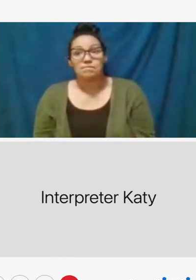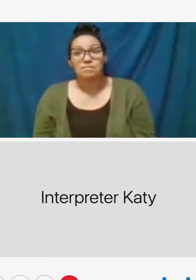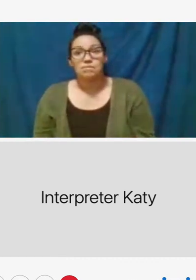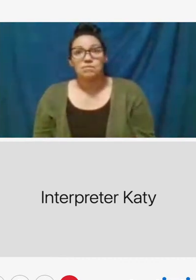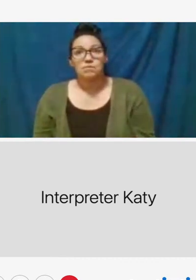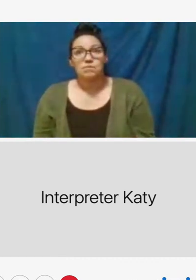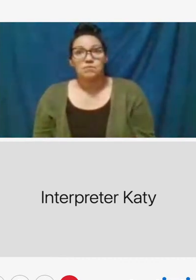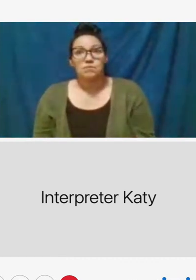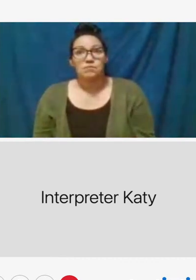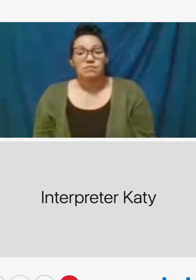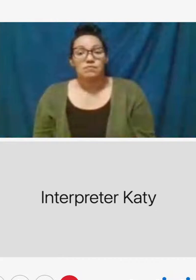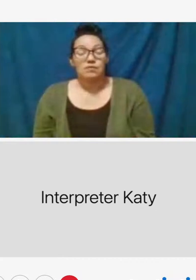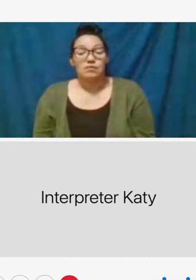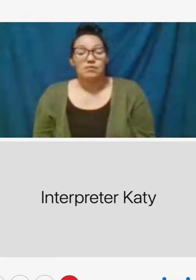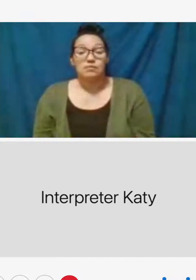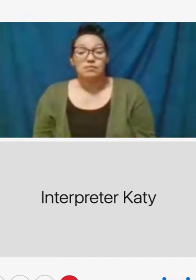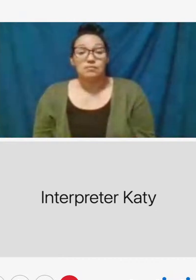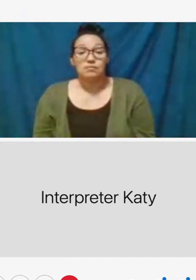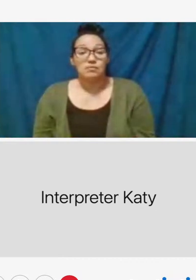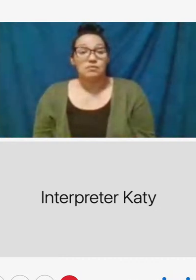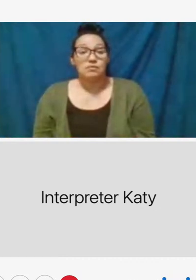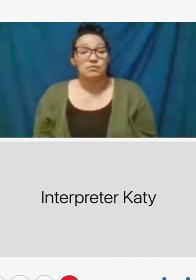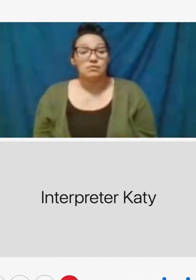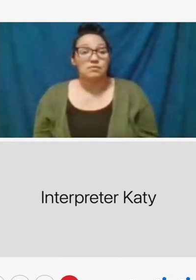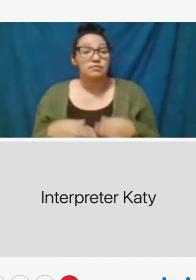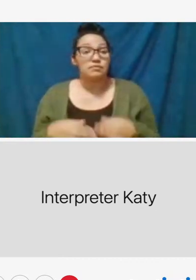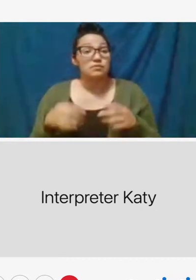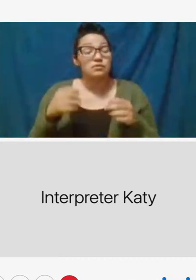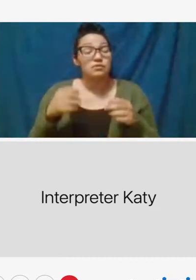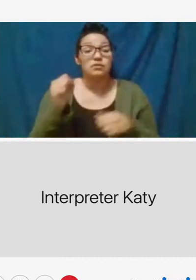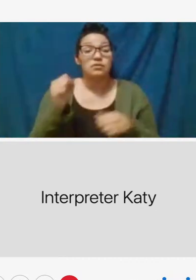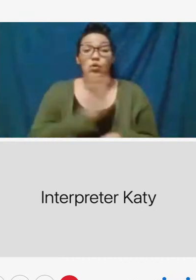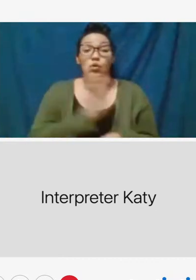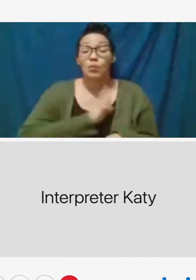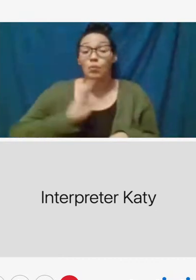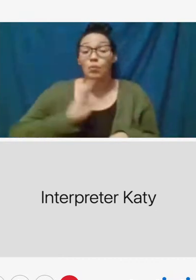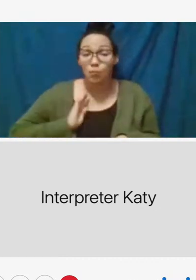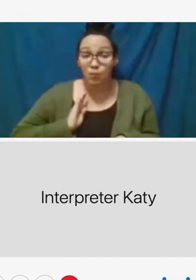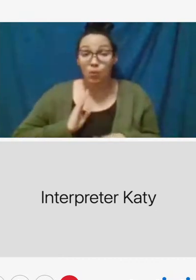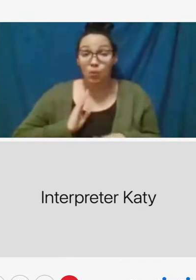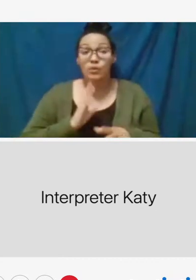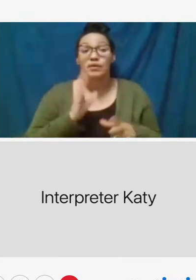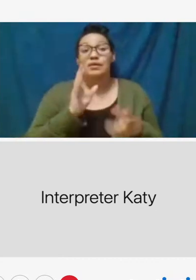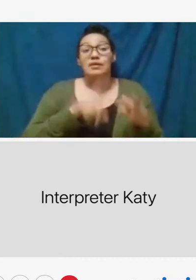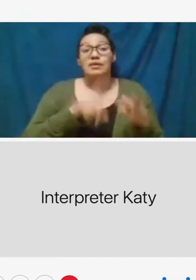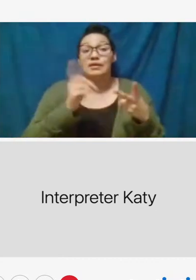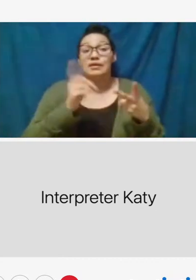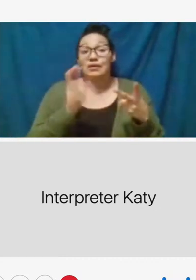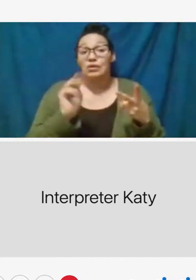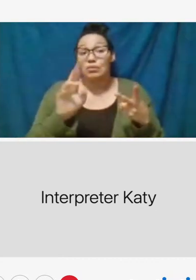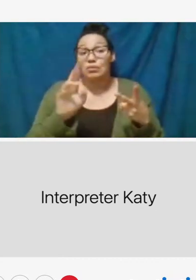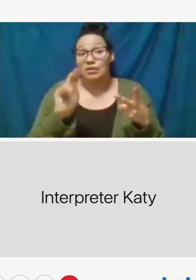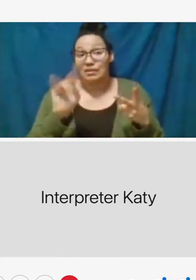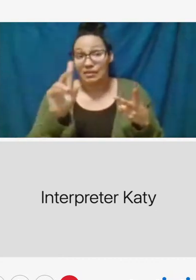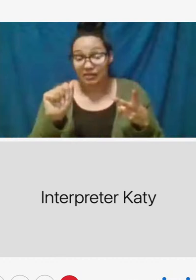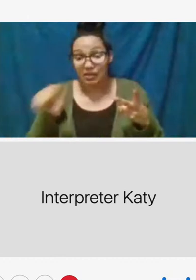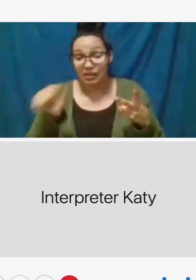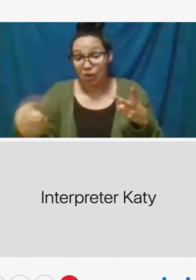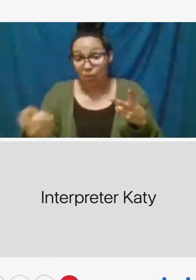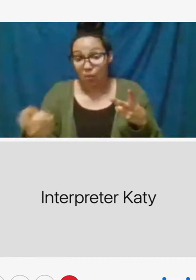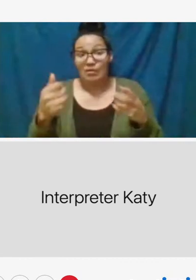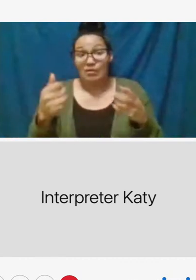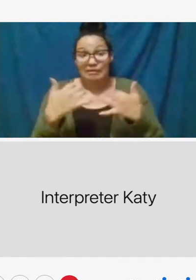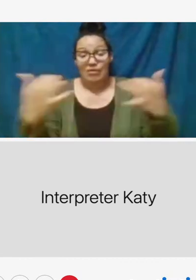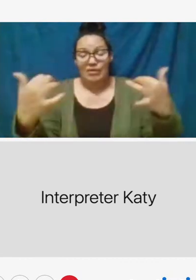much good evening uh board president out game board members Dr Manda members of the audience I'm going to be talking about Group